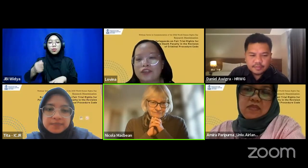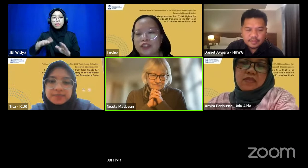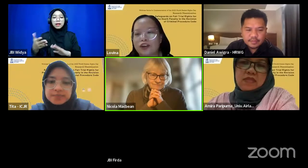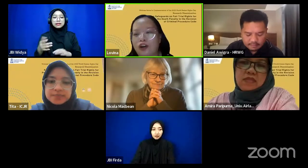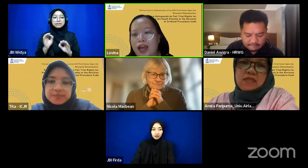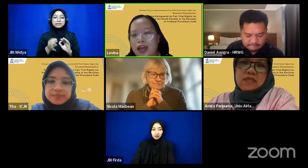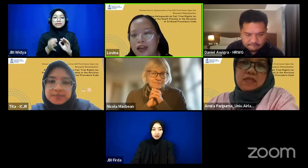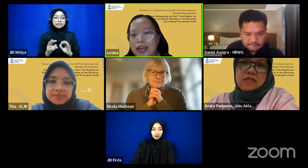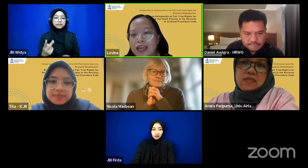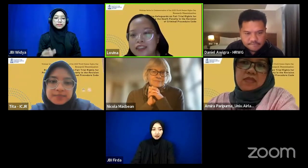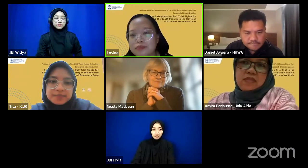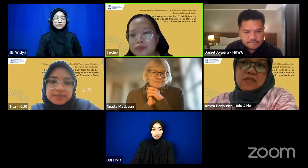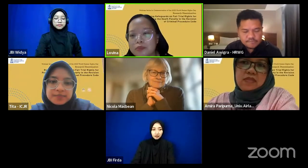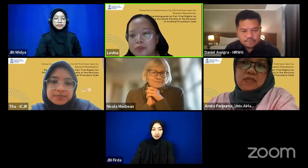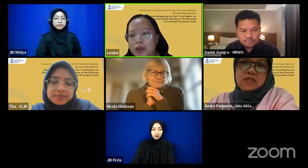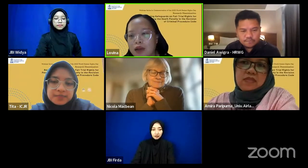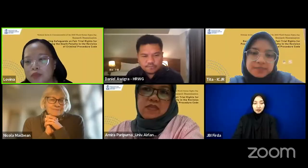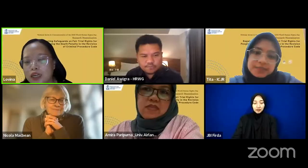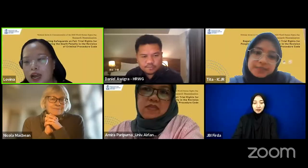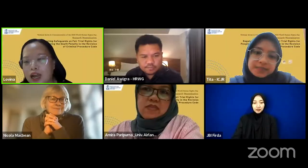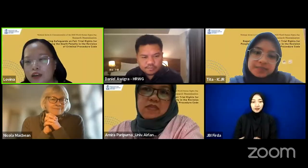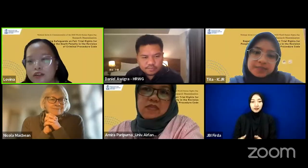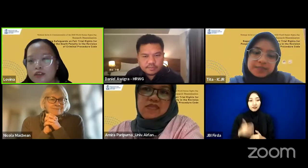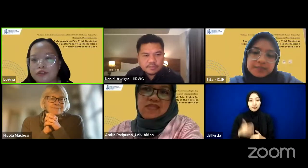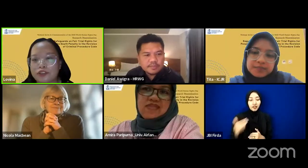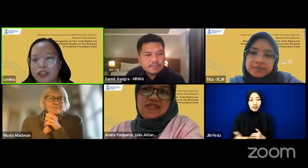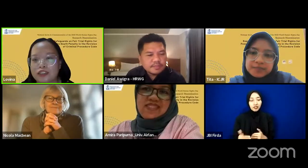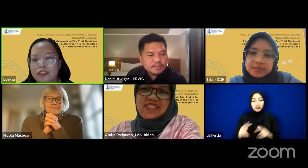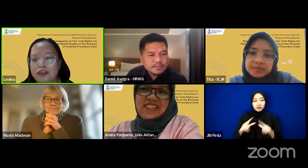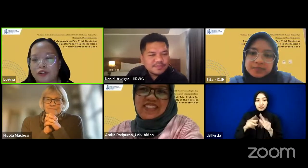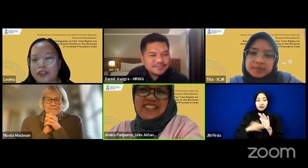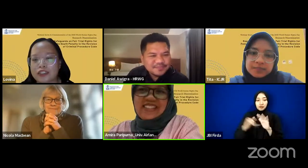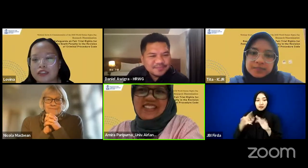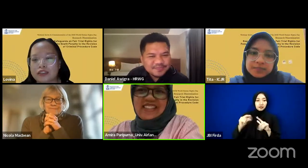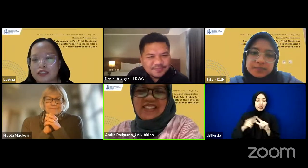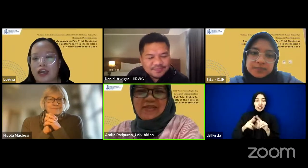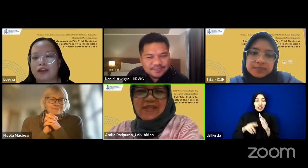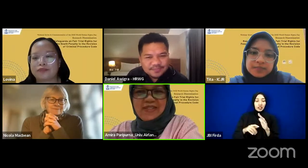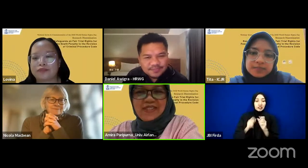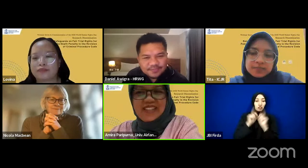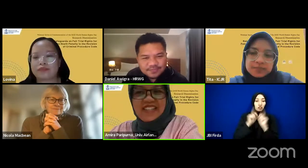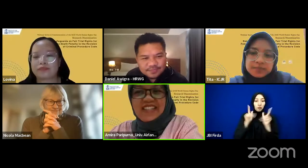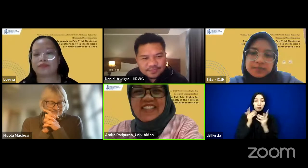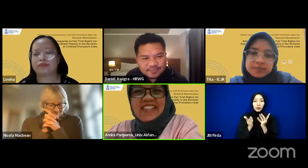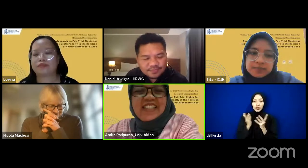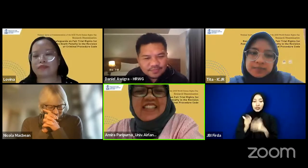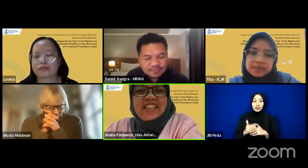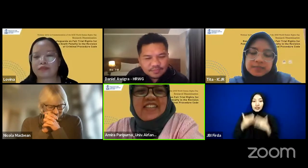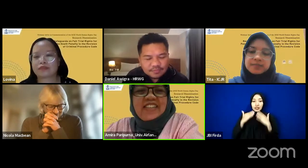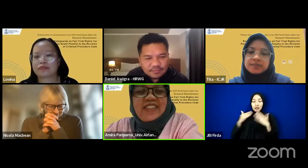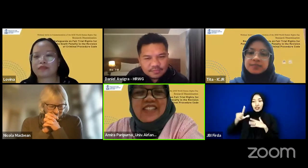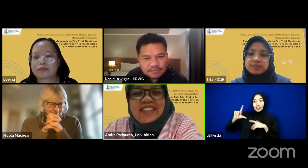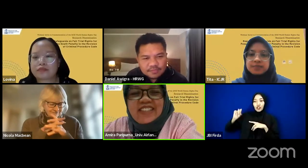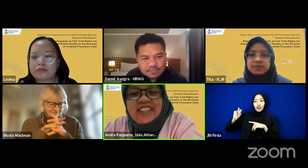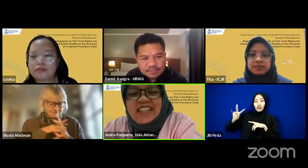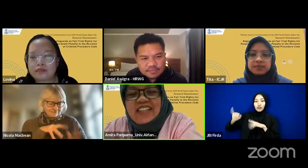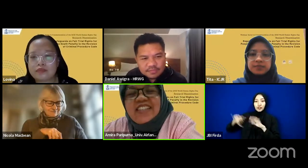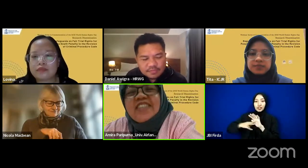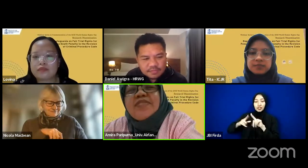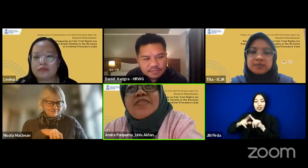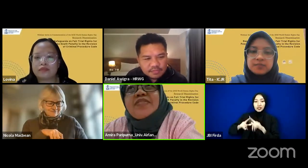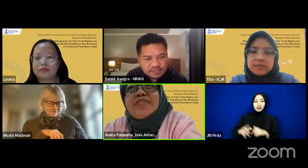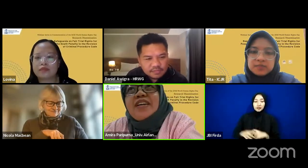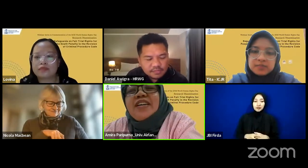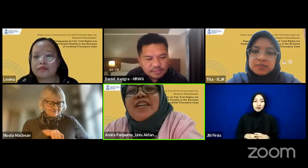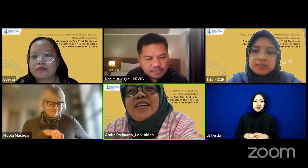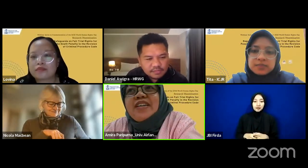Okay, thank you, Nicola. Next, maybe Mbak Amira want to answer. Okay, thank you, Mbak Lovina. Well,